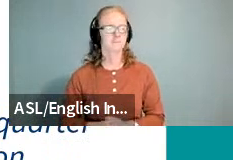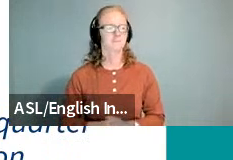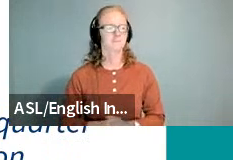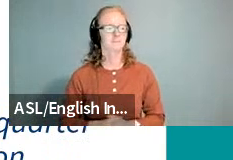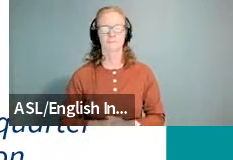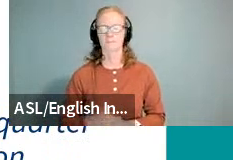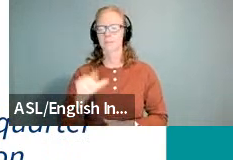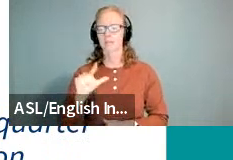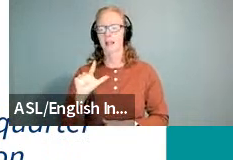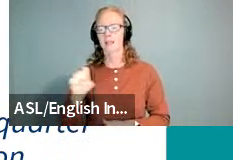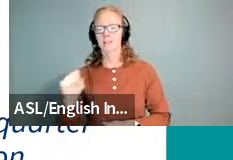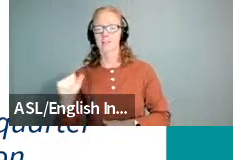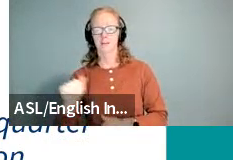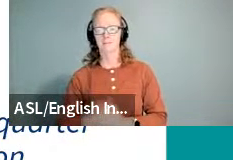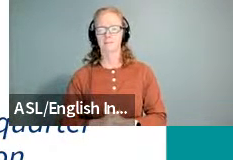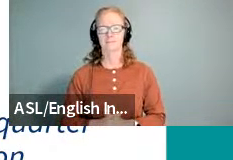Lisa.